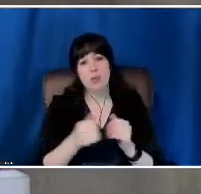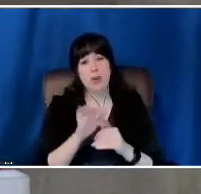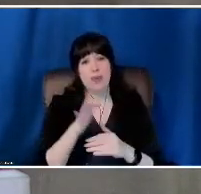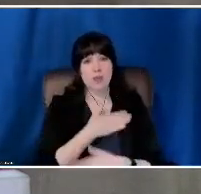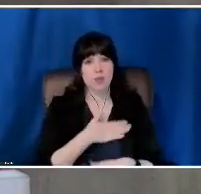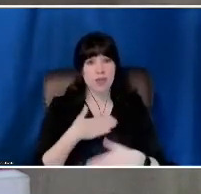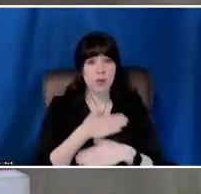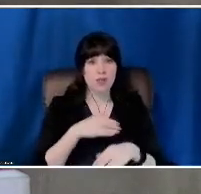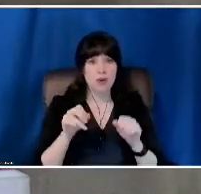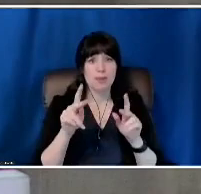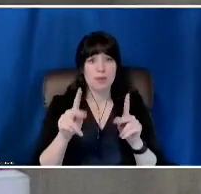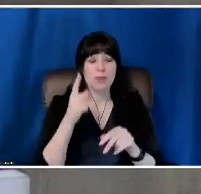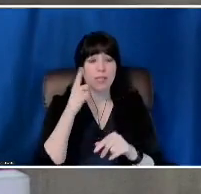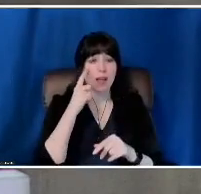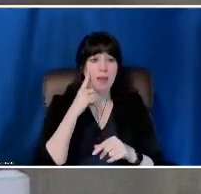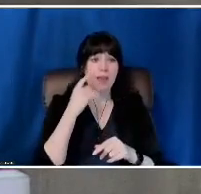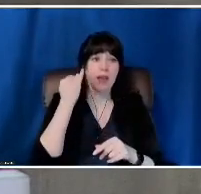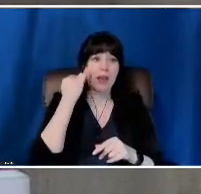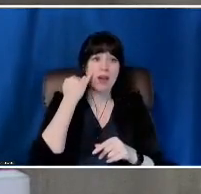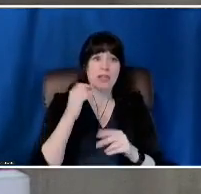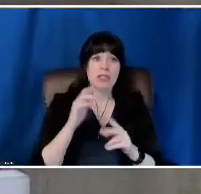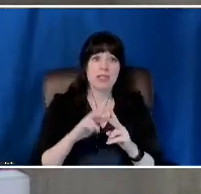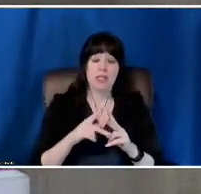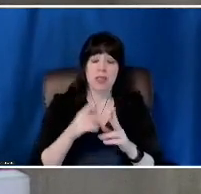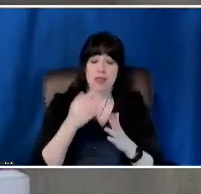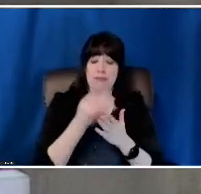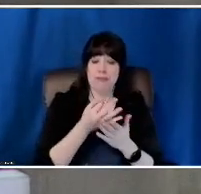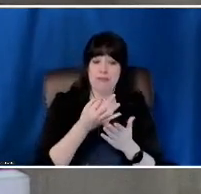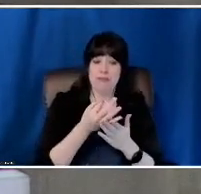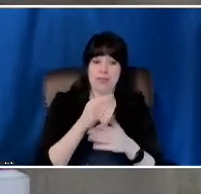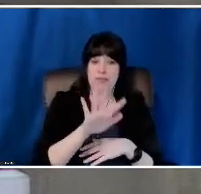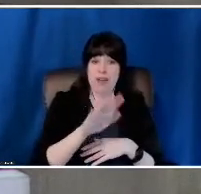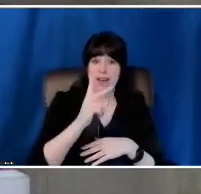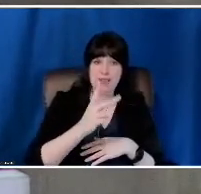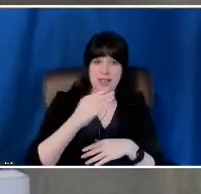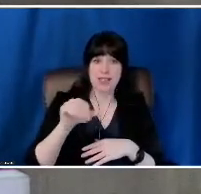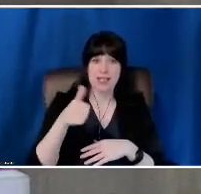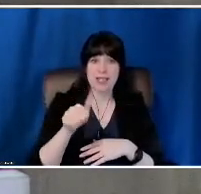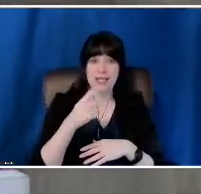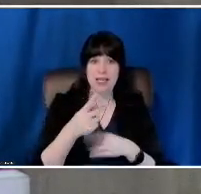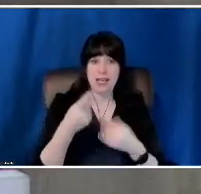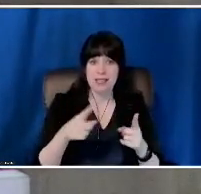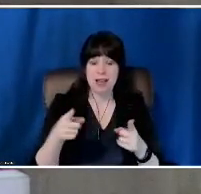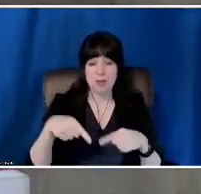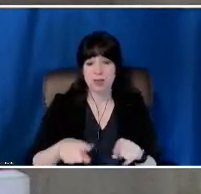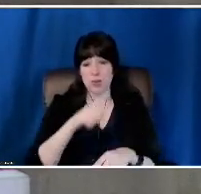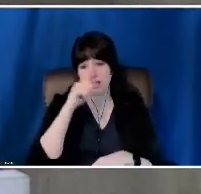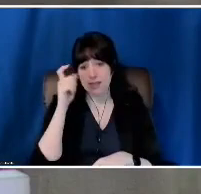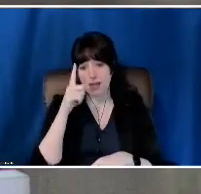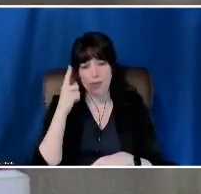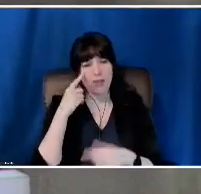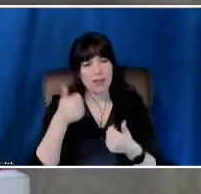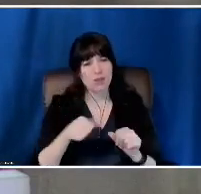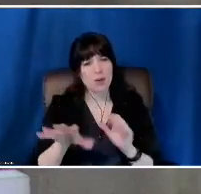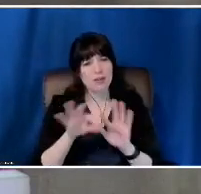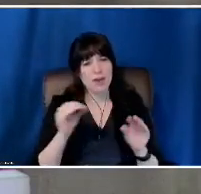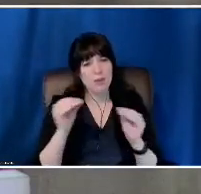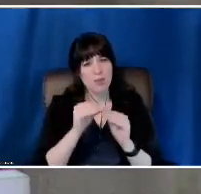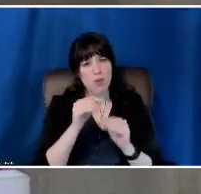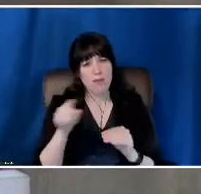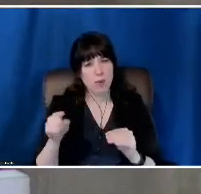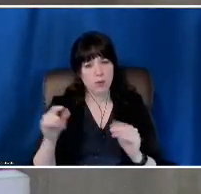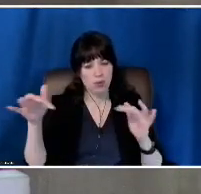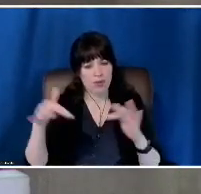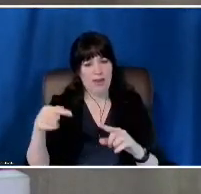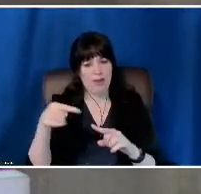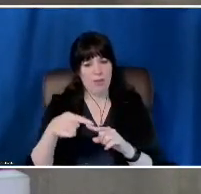and I think in terms of whether it's the 5Ks and 10Ks that happen throughout the summer, I think trying to find more of those so there's gathering points that kind of